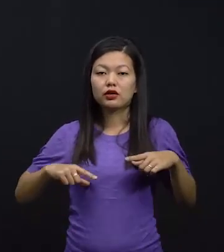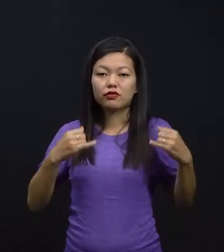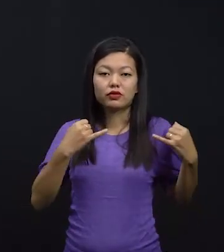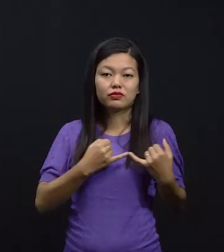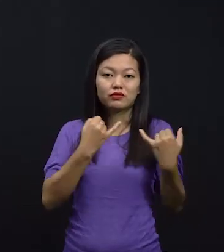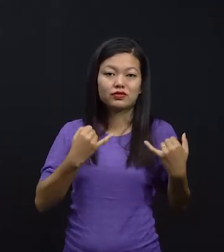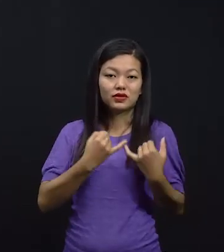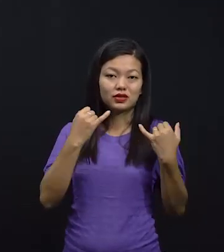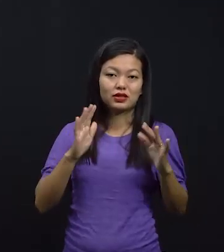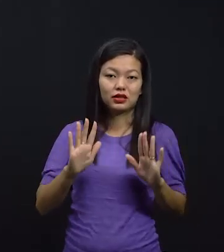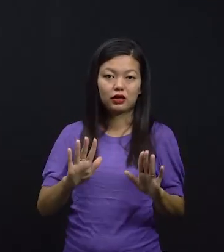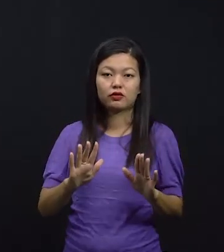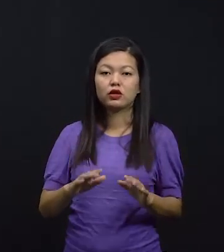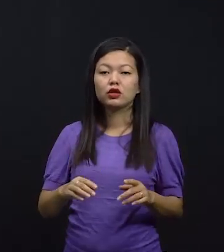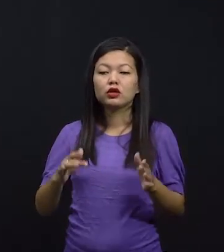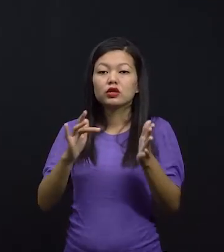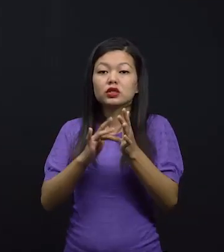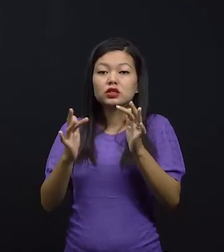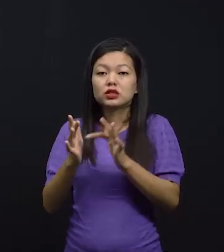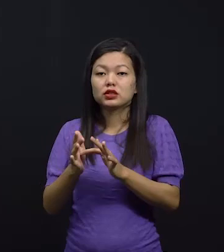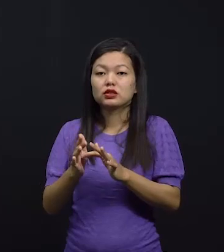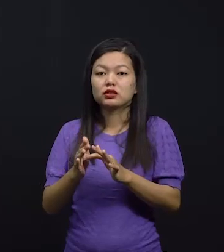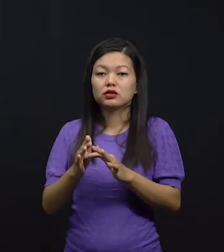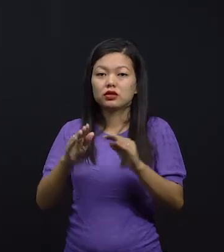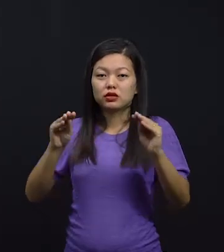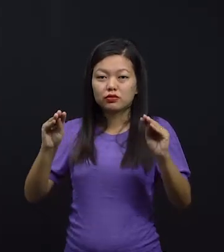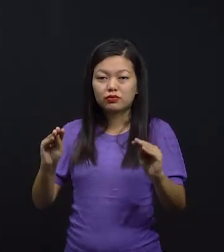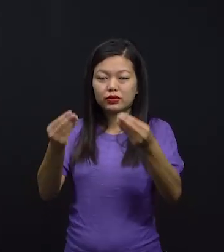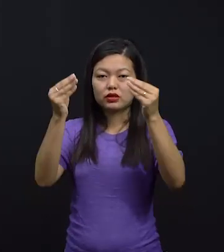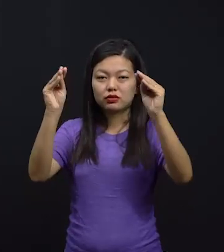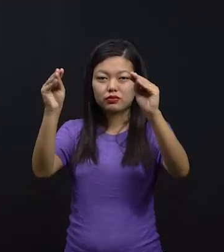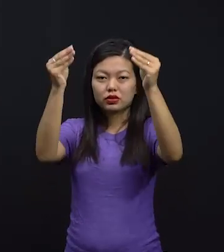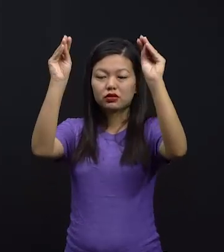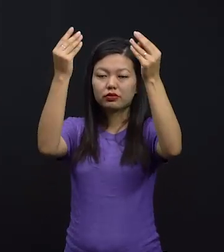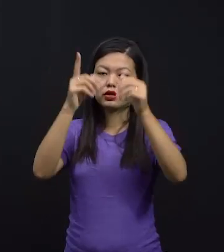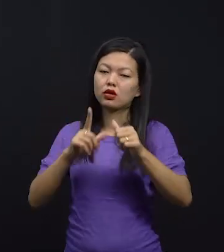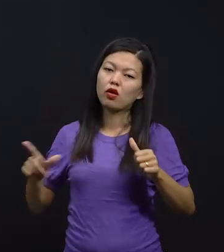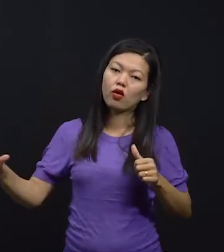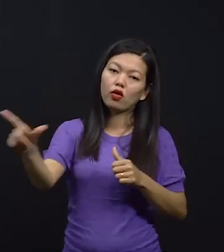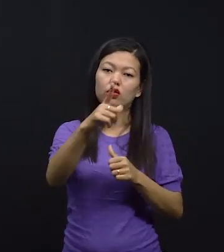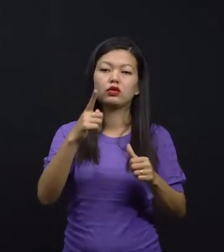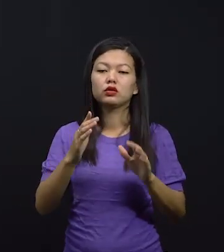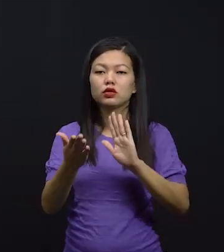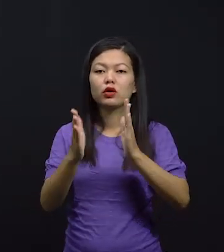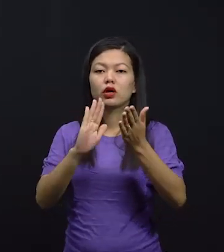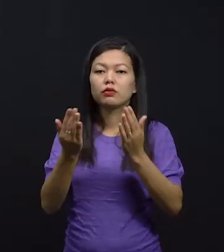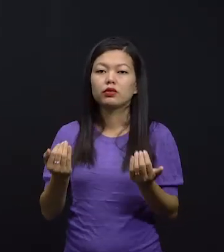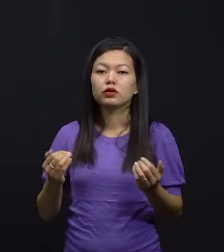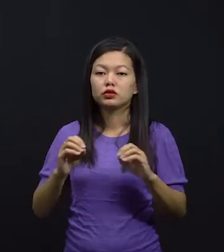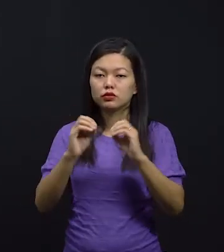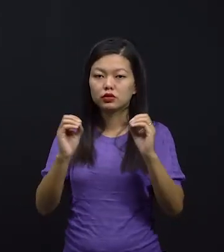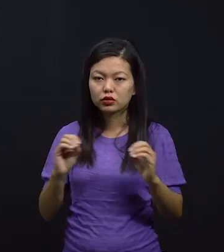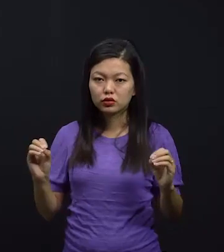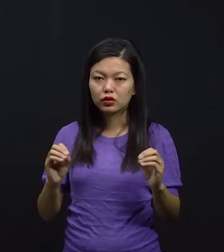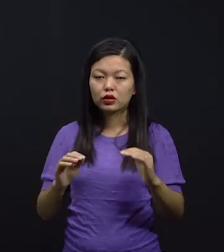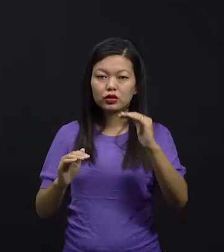at the bird in full awe, he was looking at it in surprise, and then he was wondering how a bird, how a creature